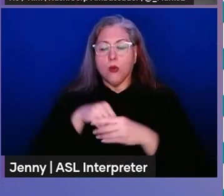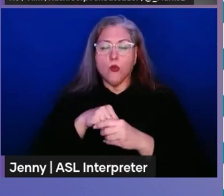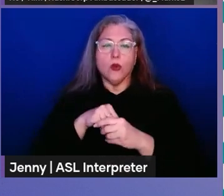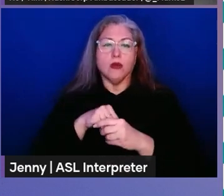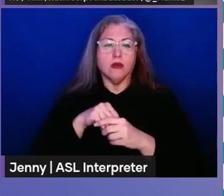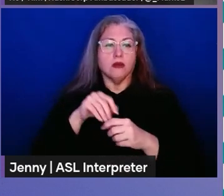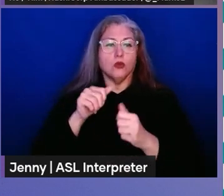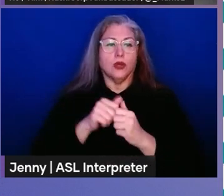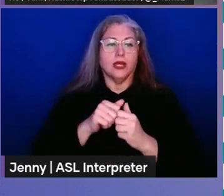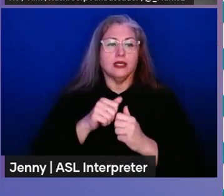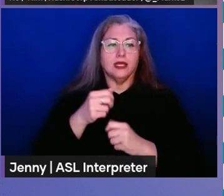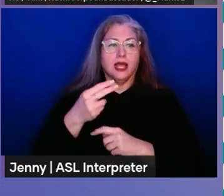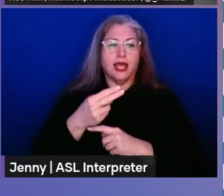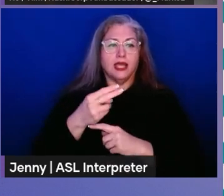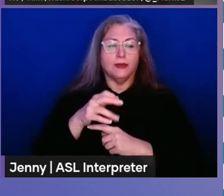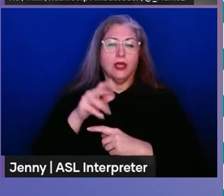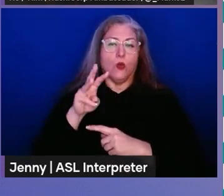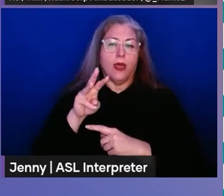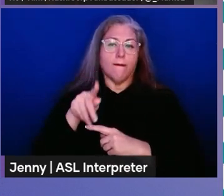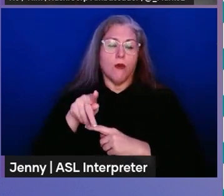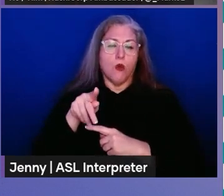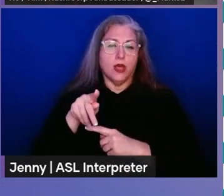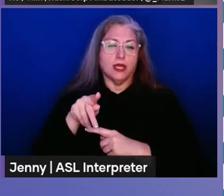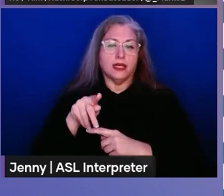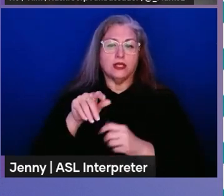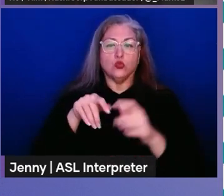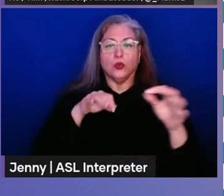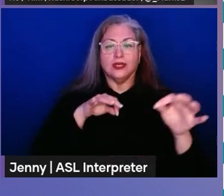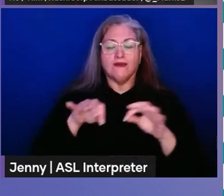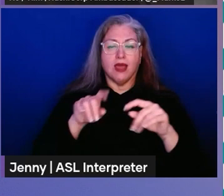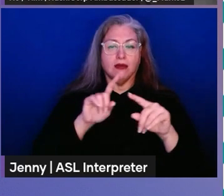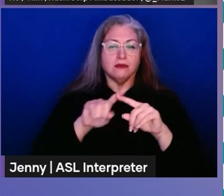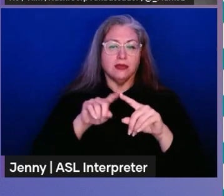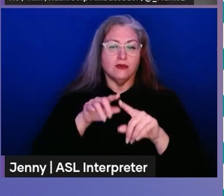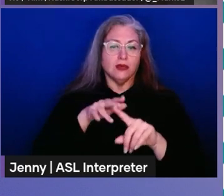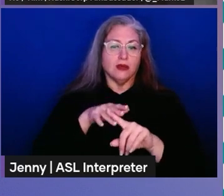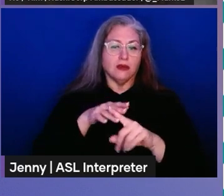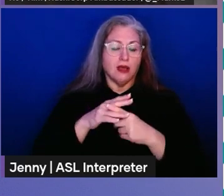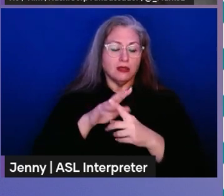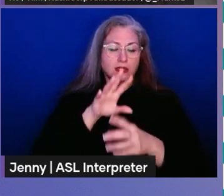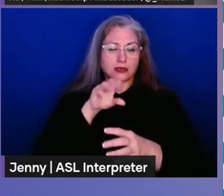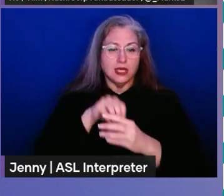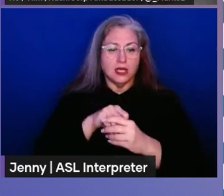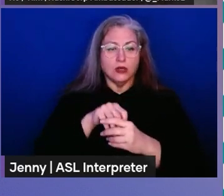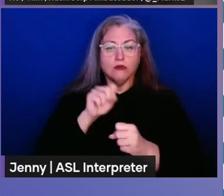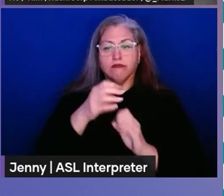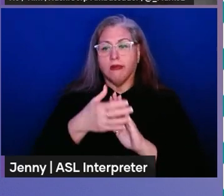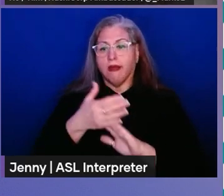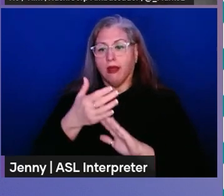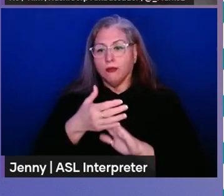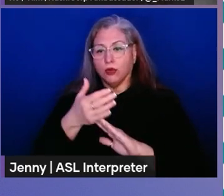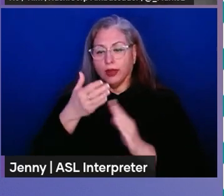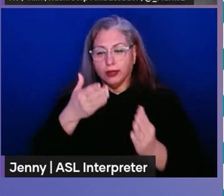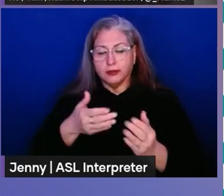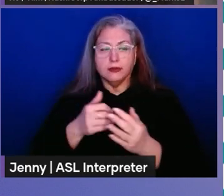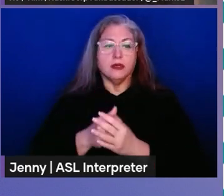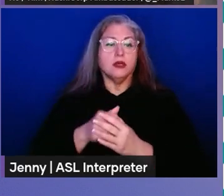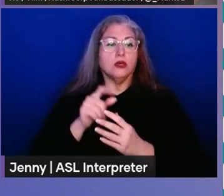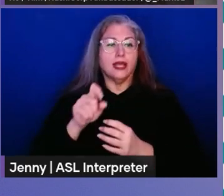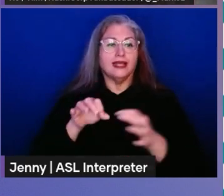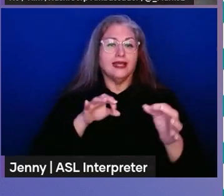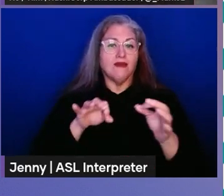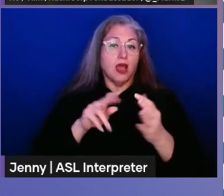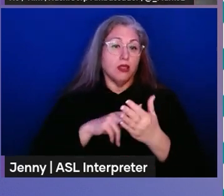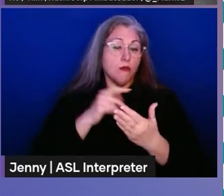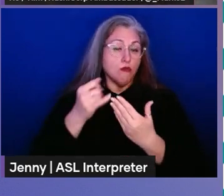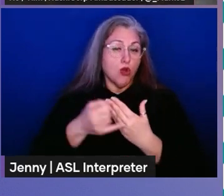HCP Waypoint by defining different contexts within you can operate in. You can define your projects,